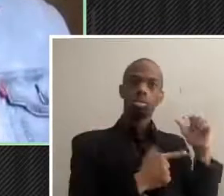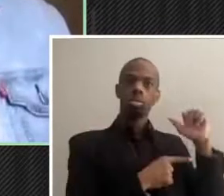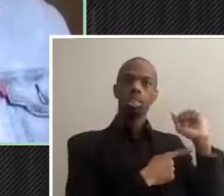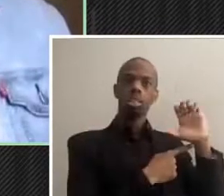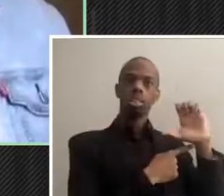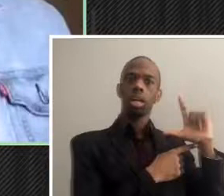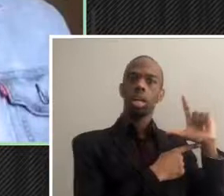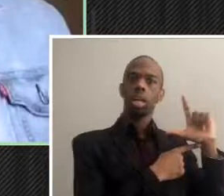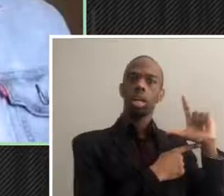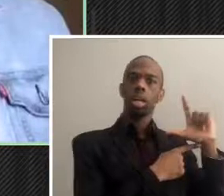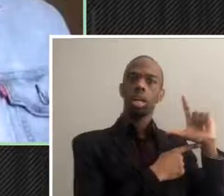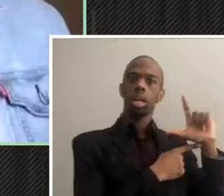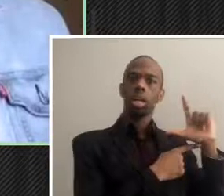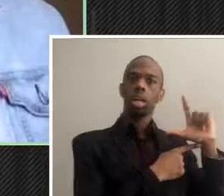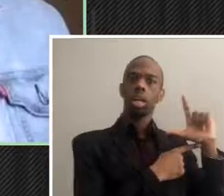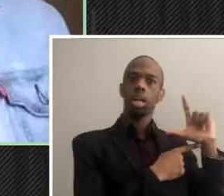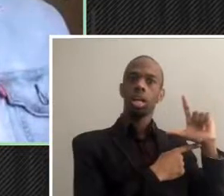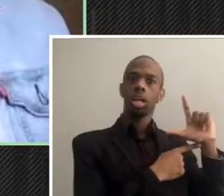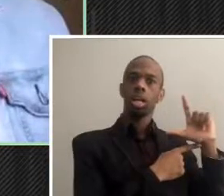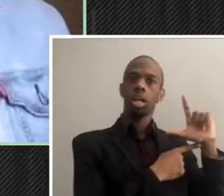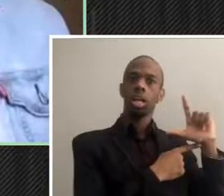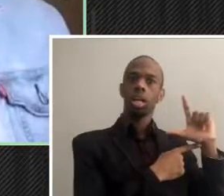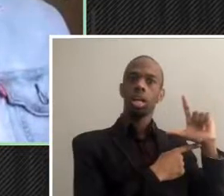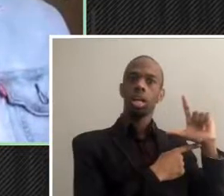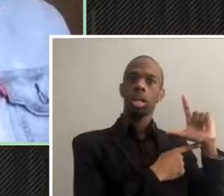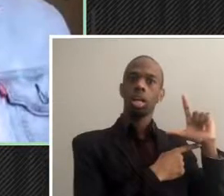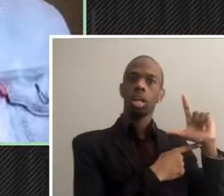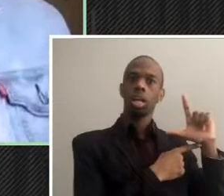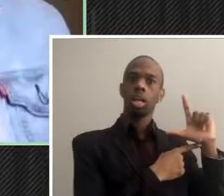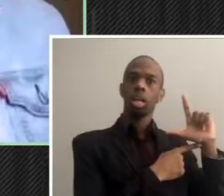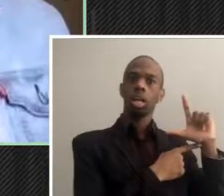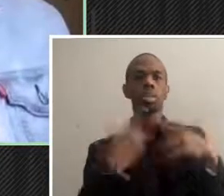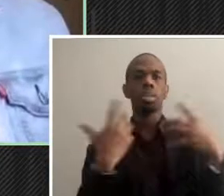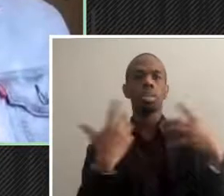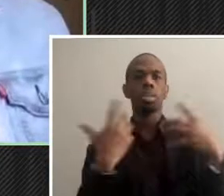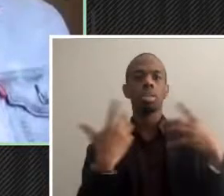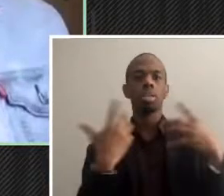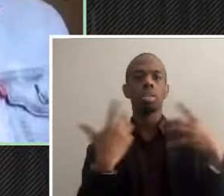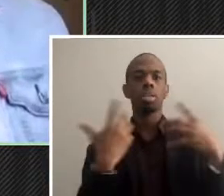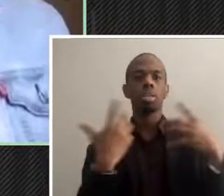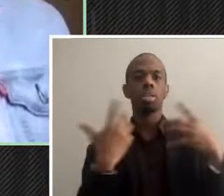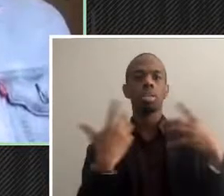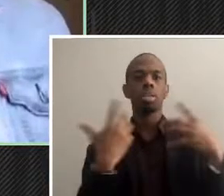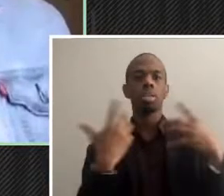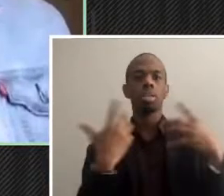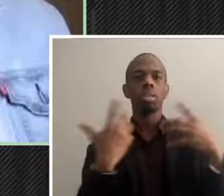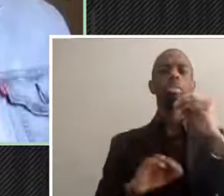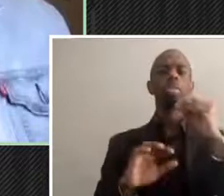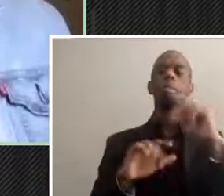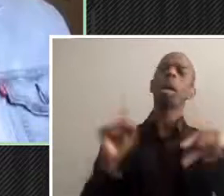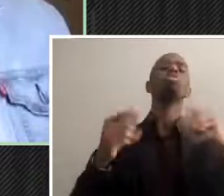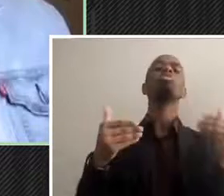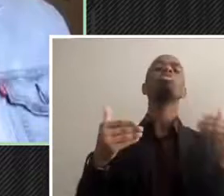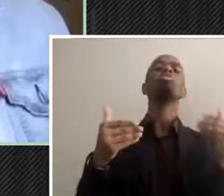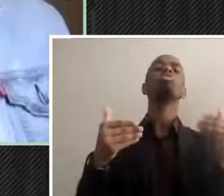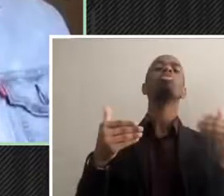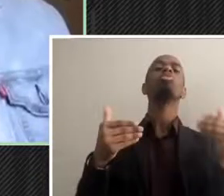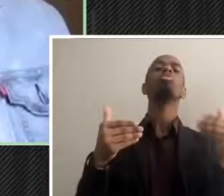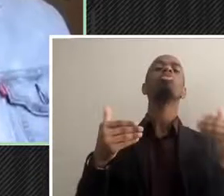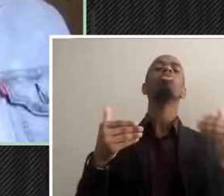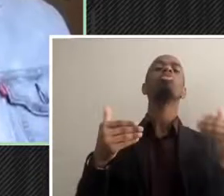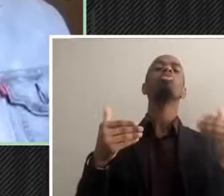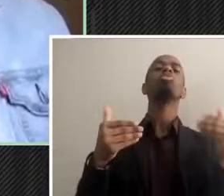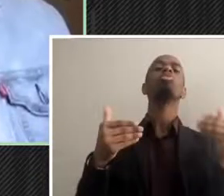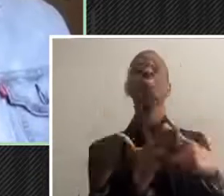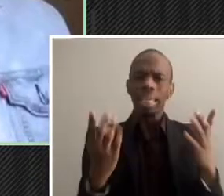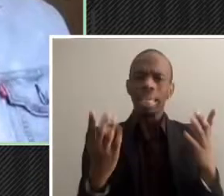these things at the same time. But talk to us a little bit about what's happening on the ground there and how mutual aid and other